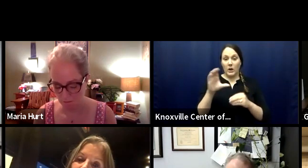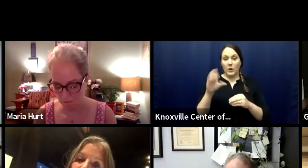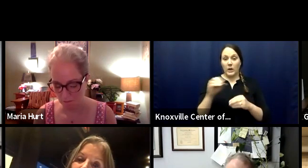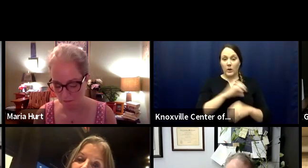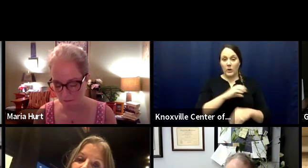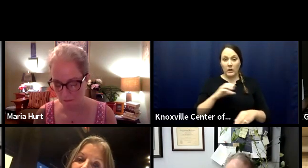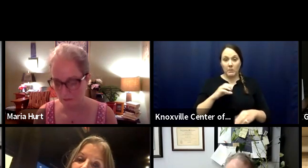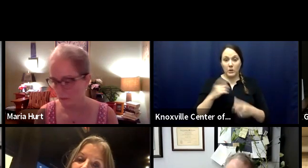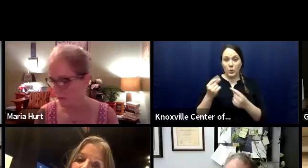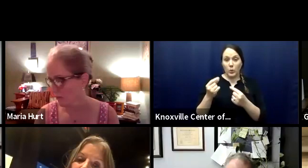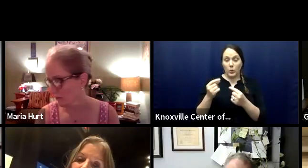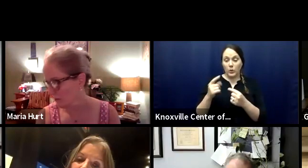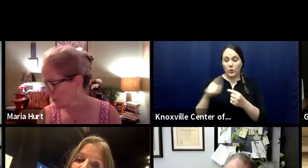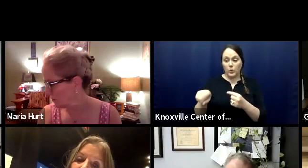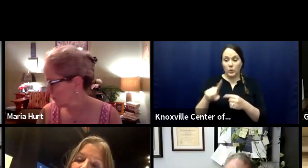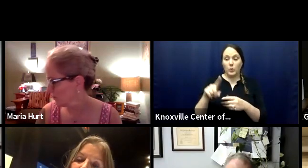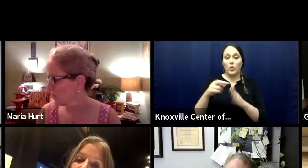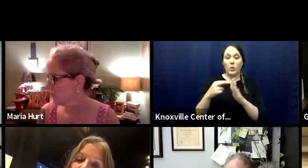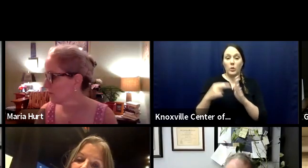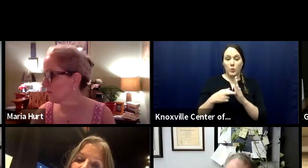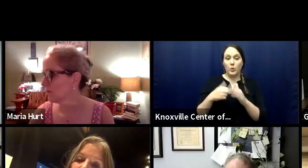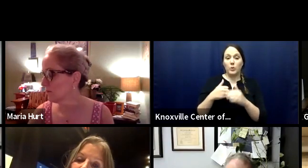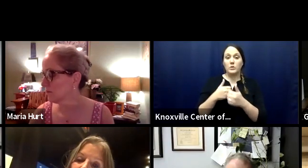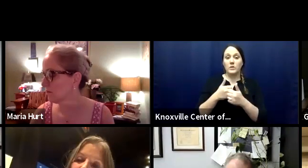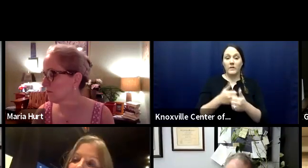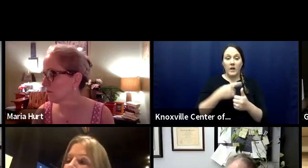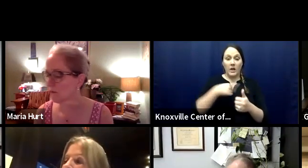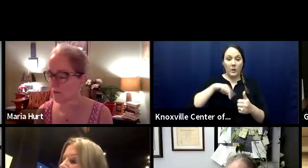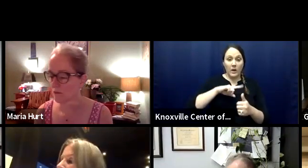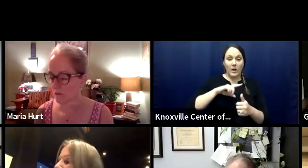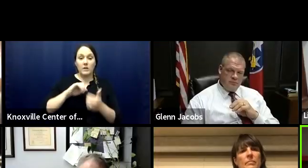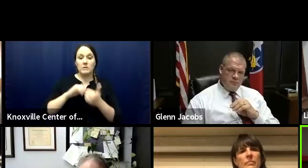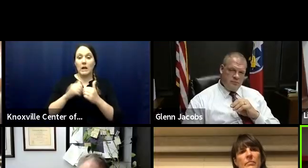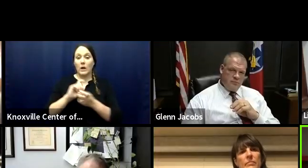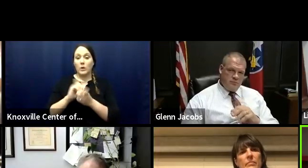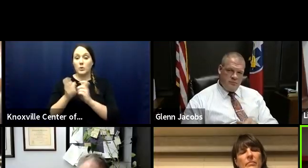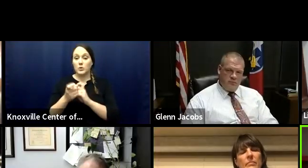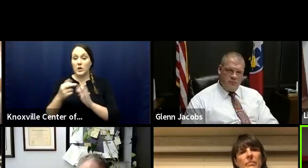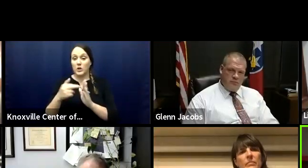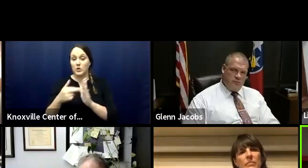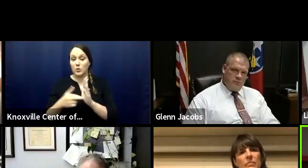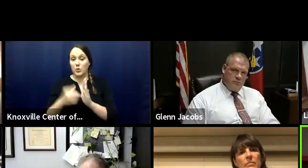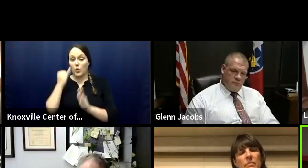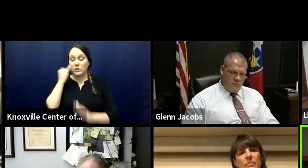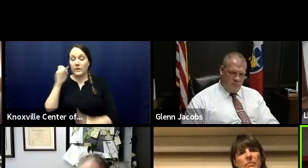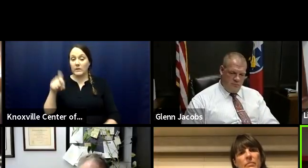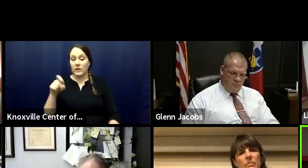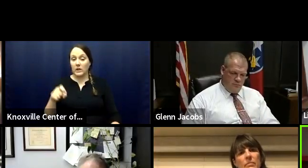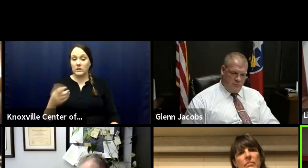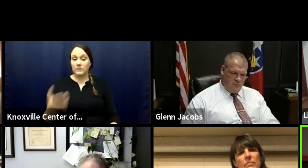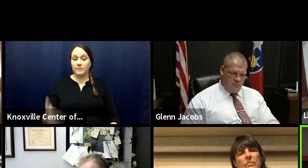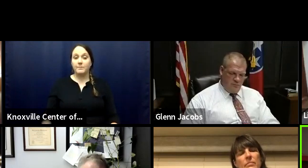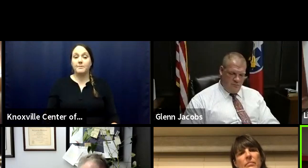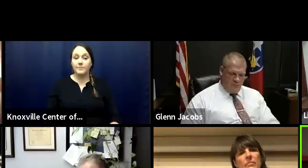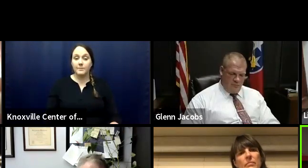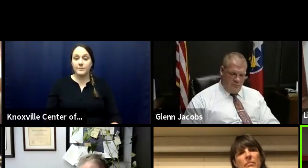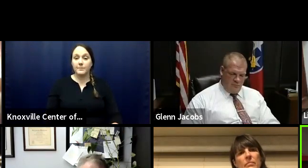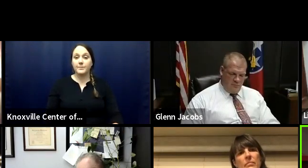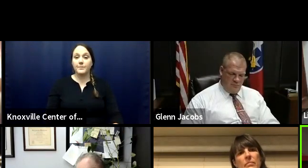does and what the rules fall on us, and then how we can change those rules if we need to.